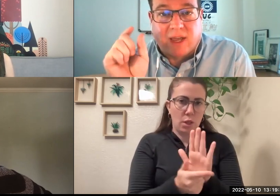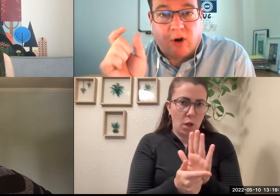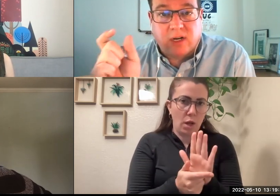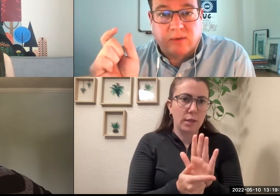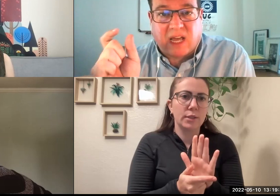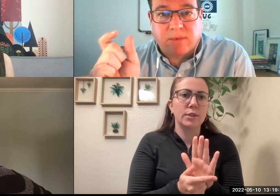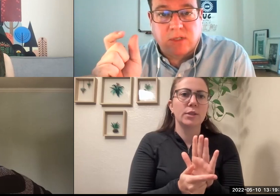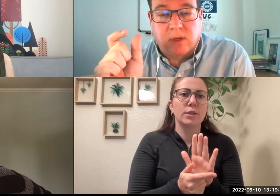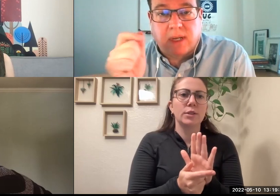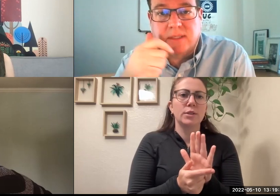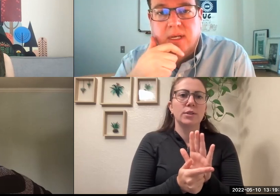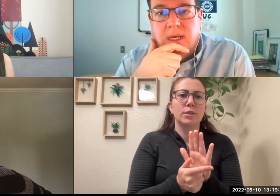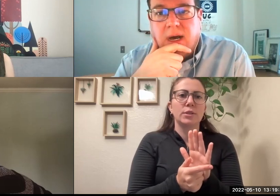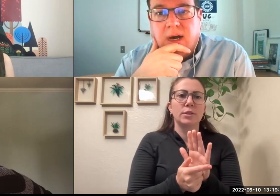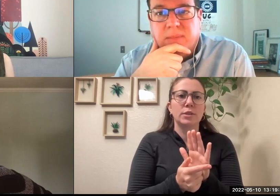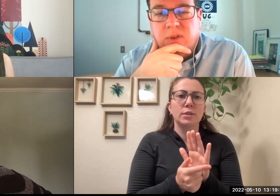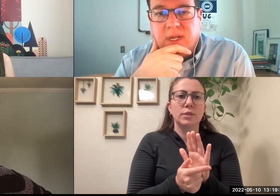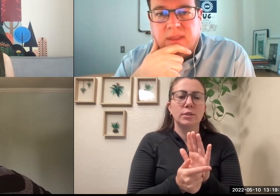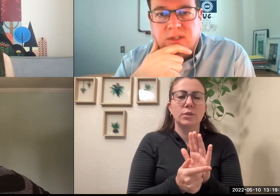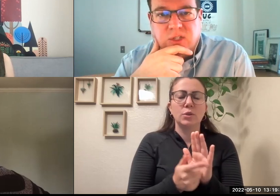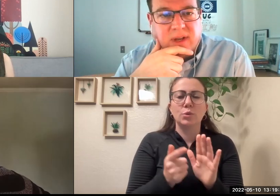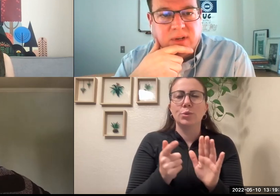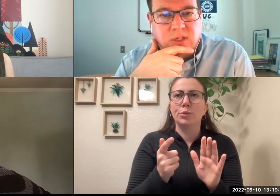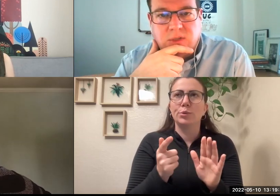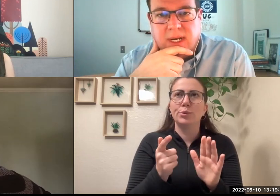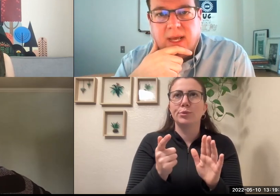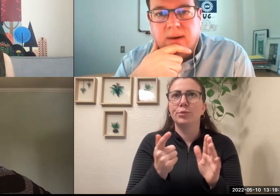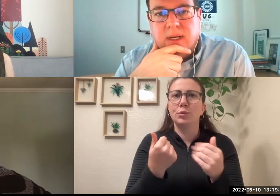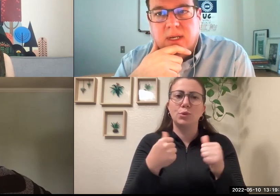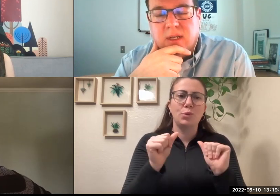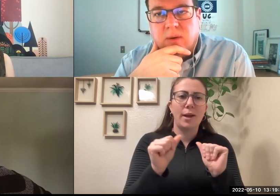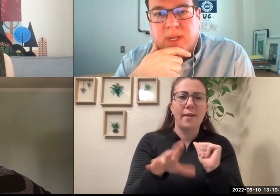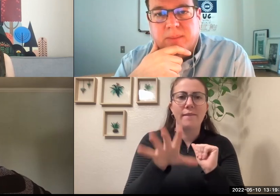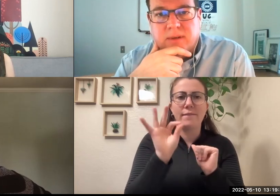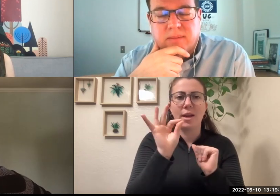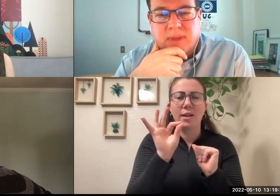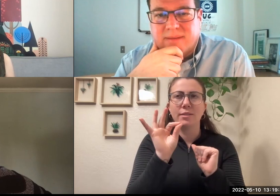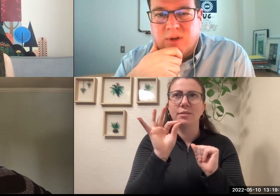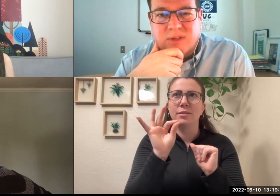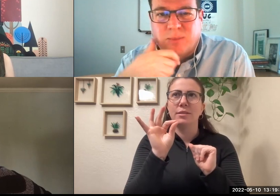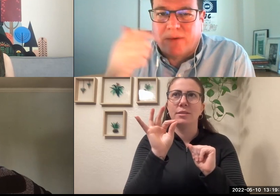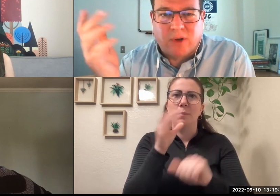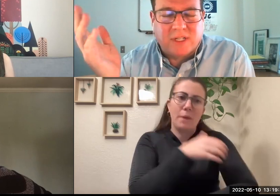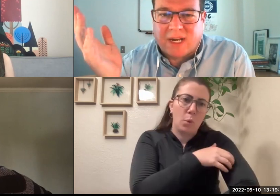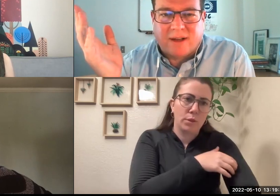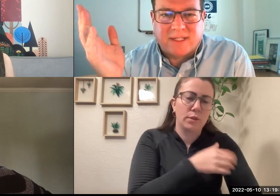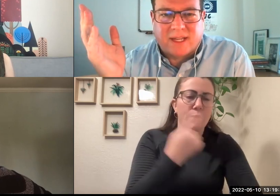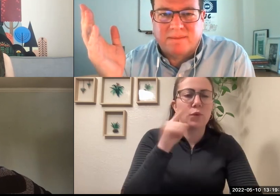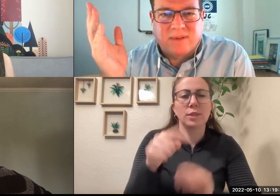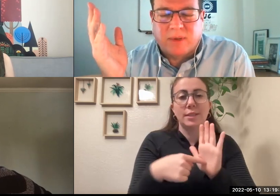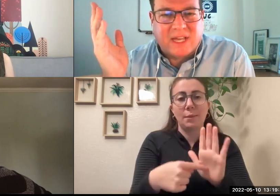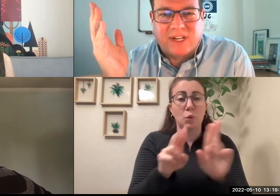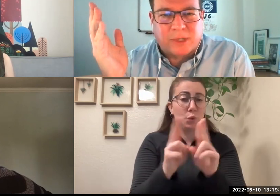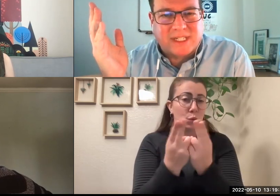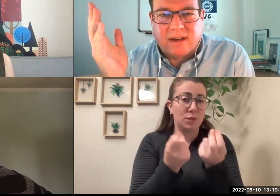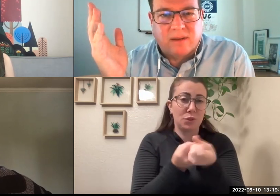and to make it hard to establish new unions. If you look at the survey research right now, people like union support for unions right now is at like